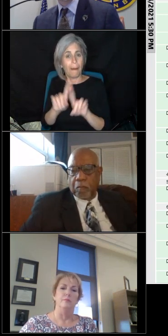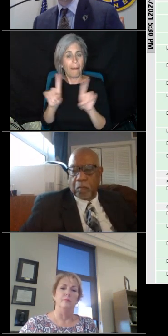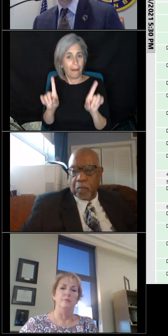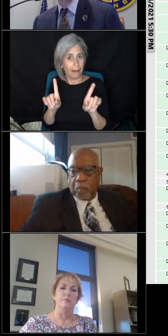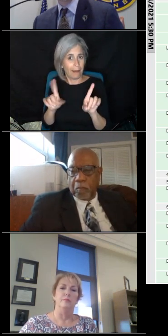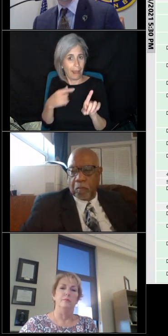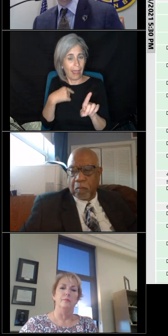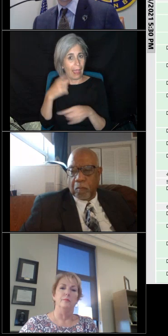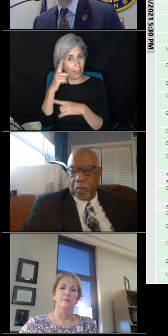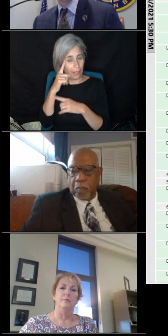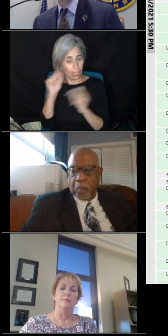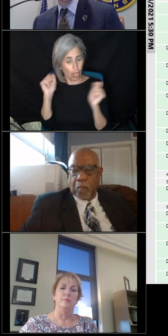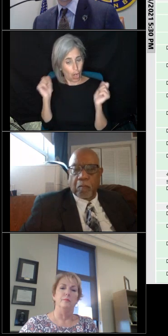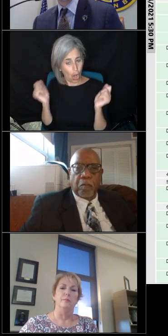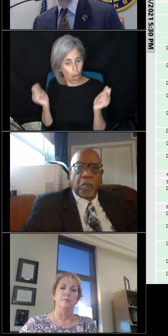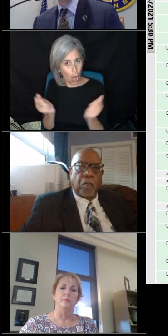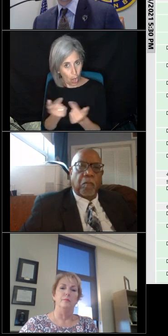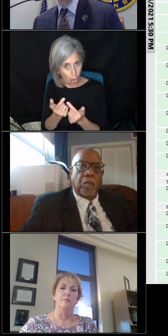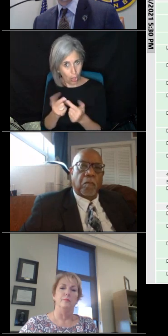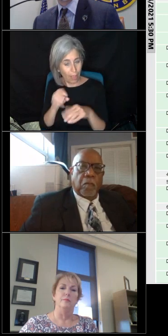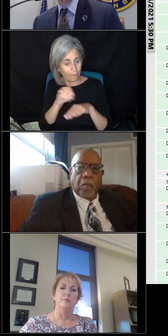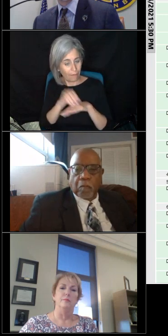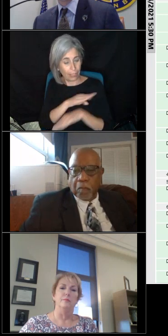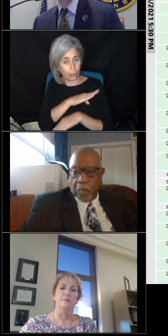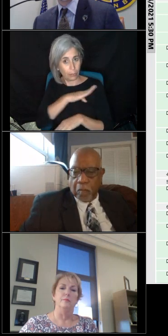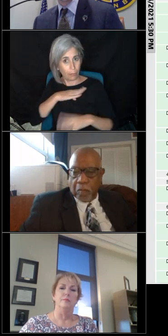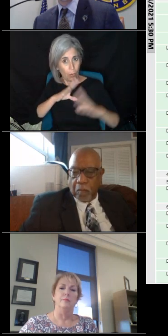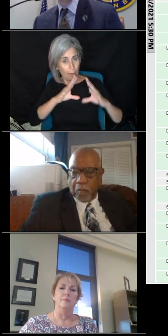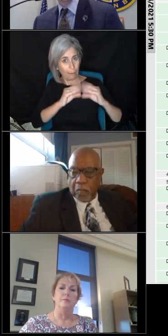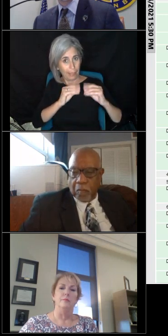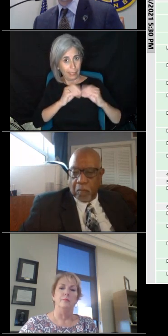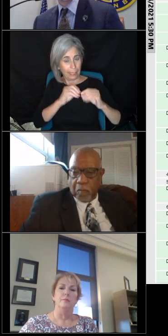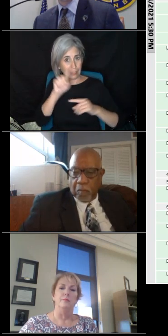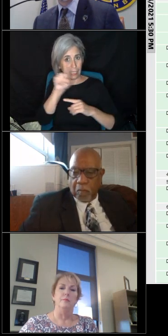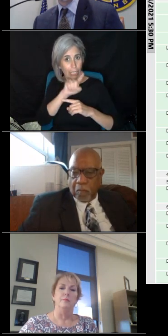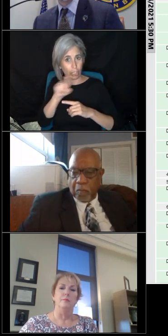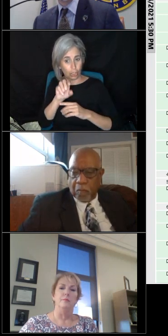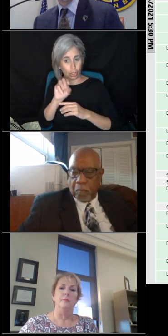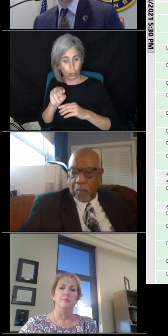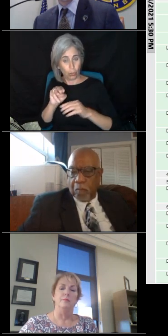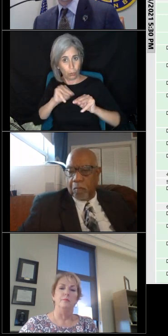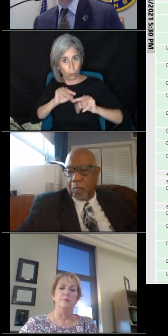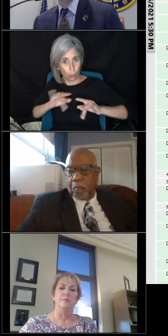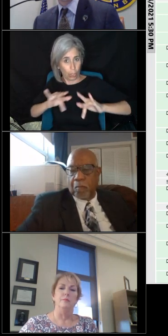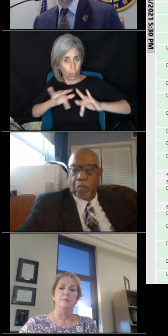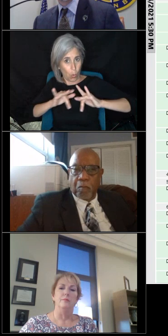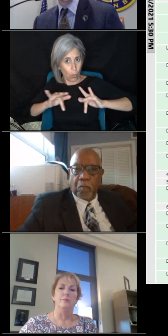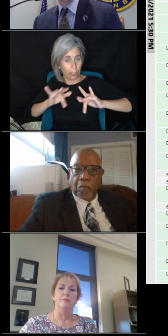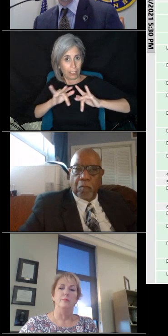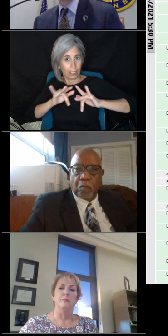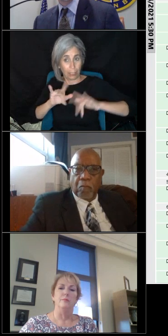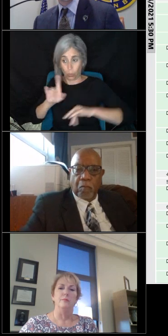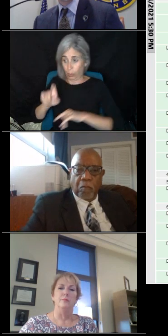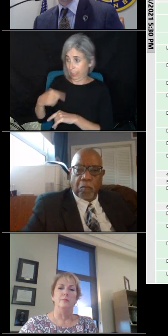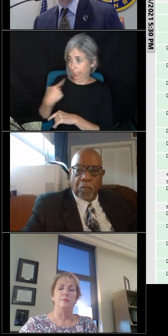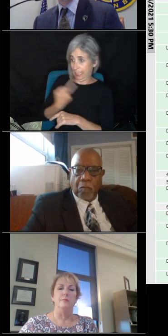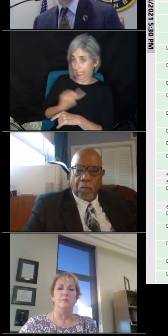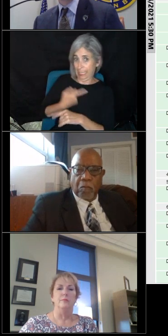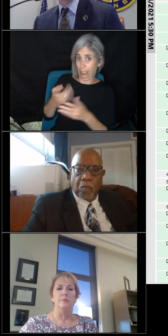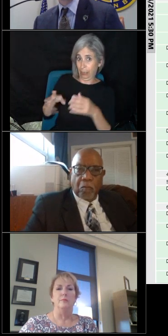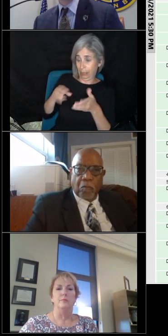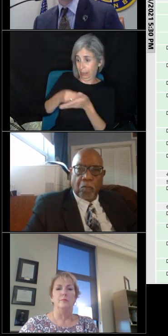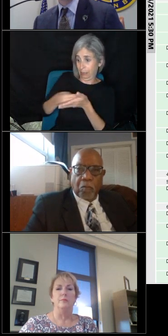do think all of the advisory board meetings may be Zoom recordings. And so they may, do we need to spend a little bit more